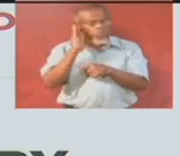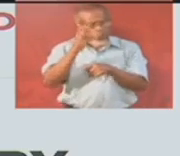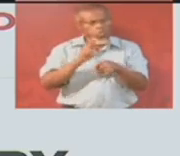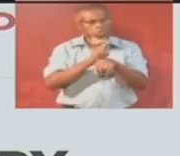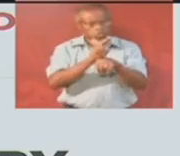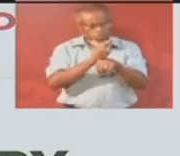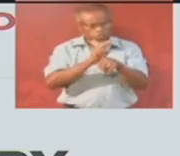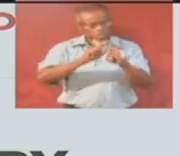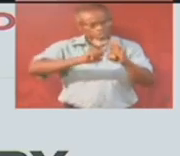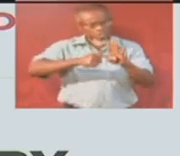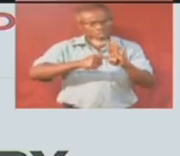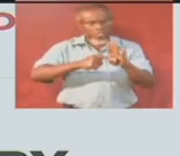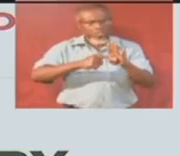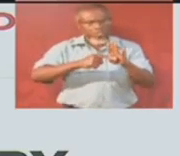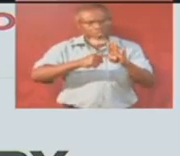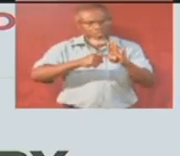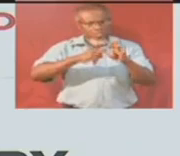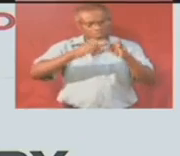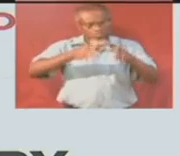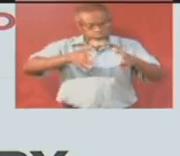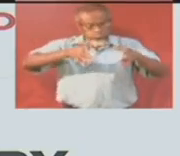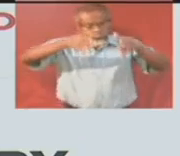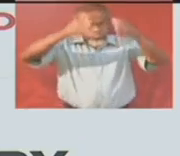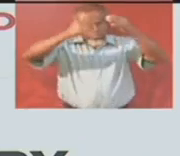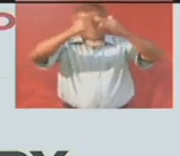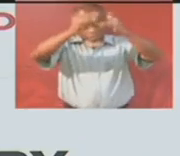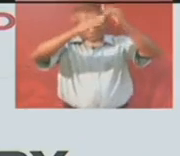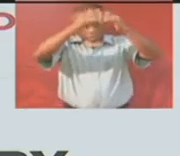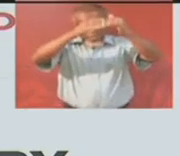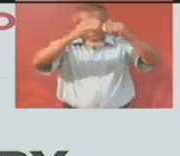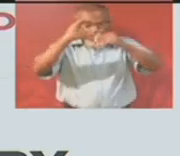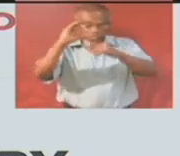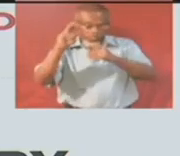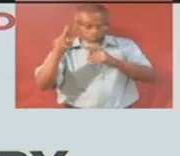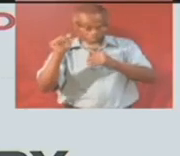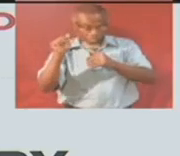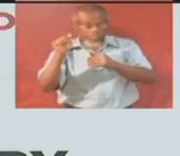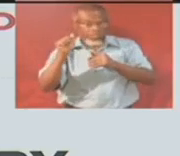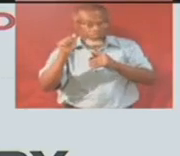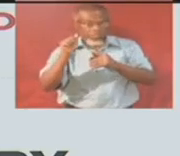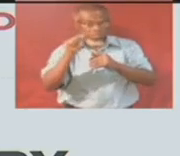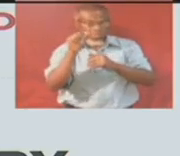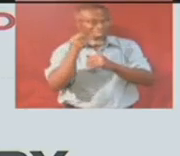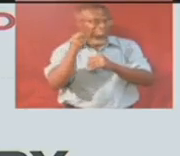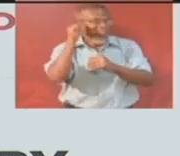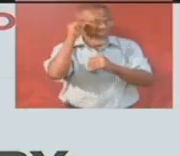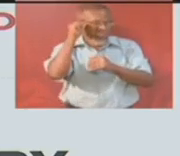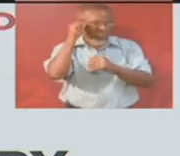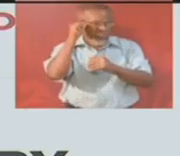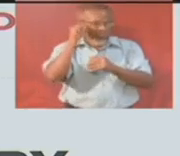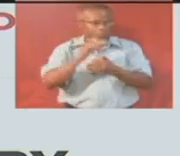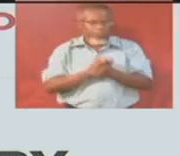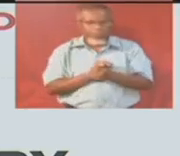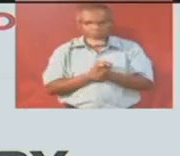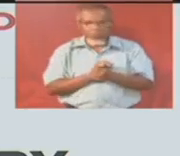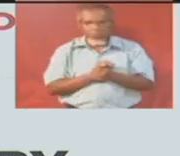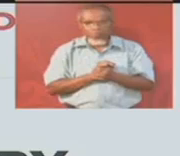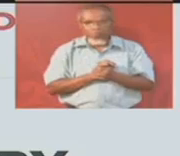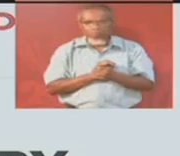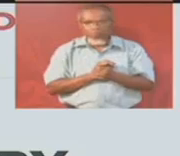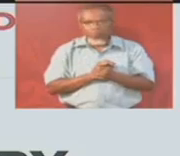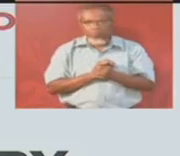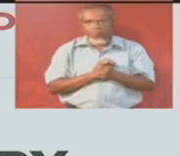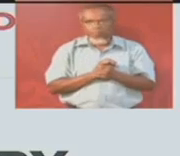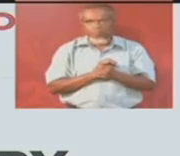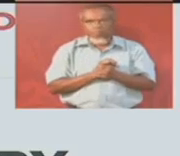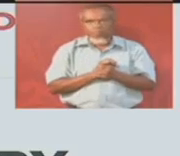The good thing now is that most of the patients being admitted, as we heard this morning from the team when we met,